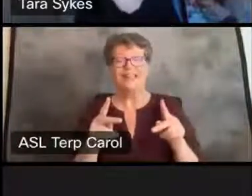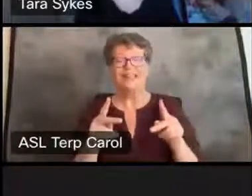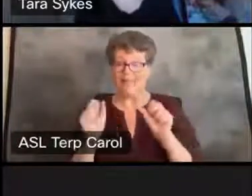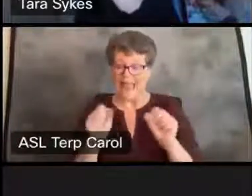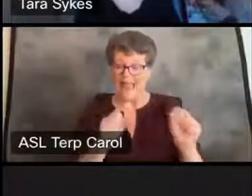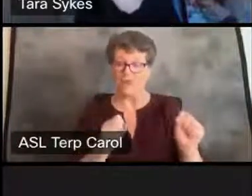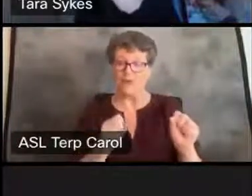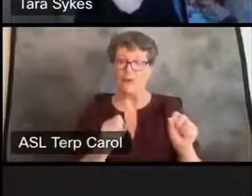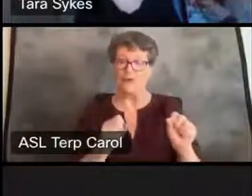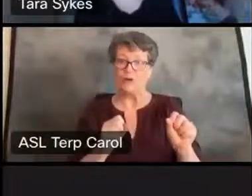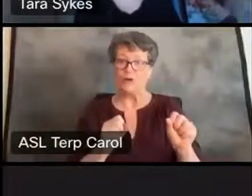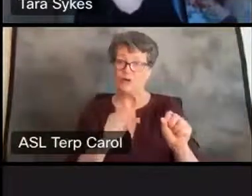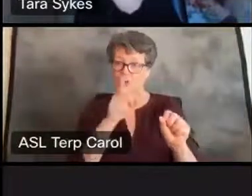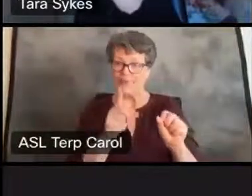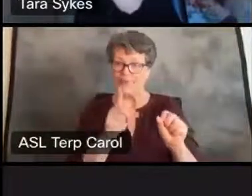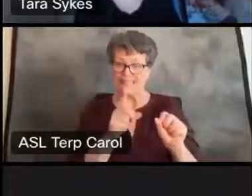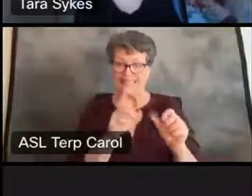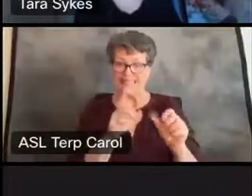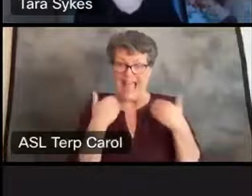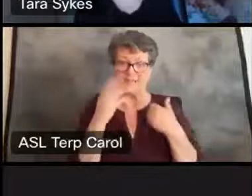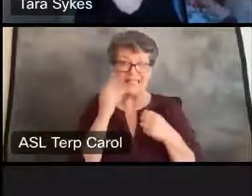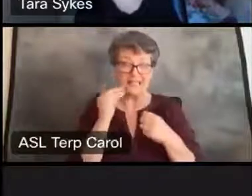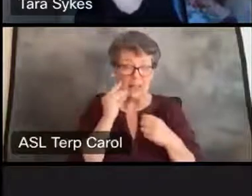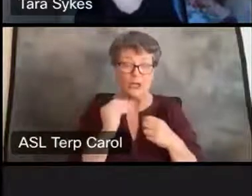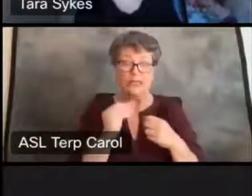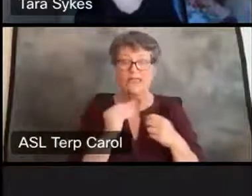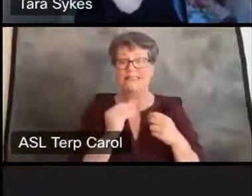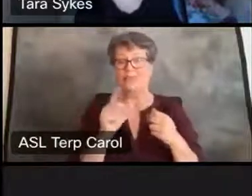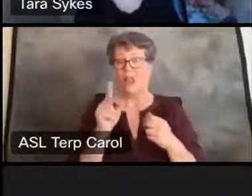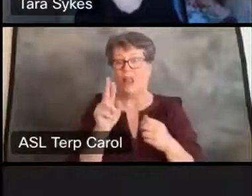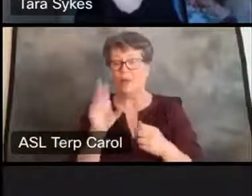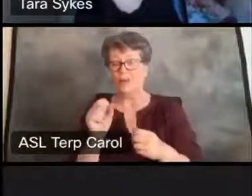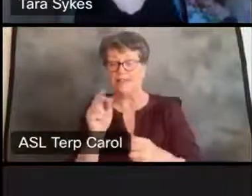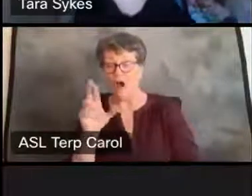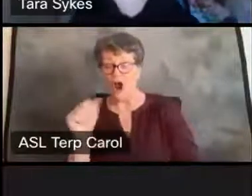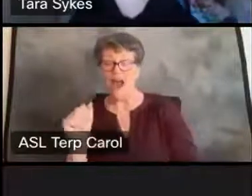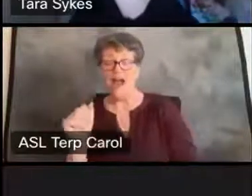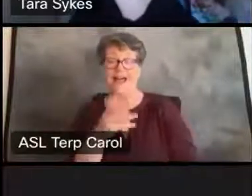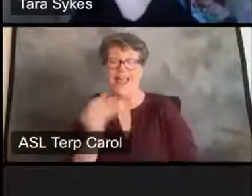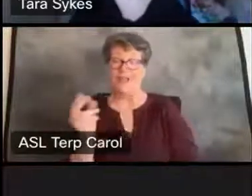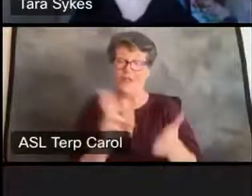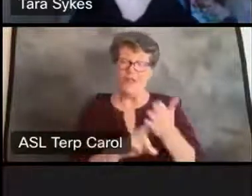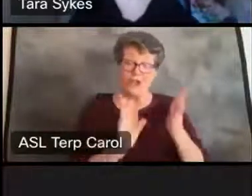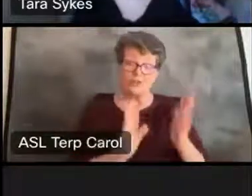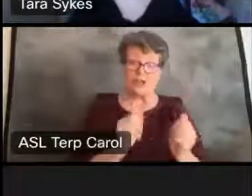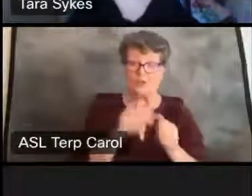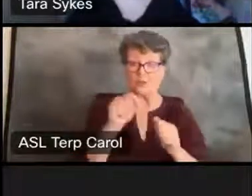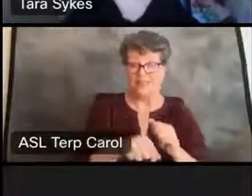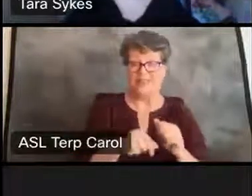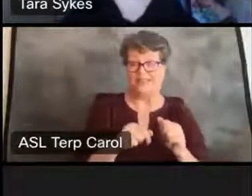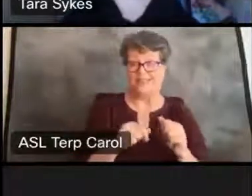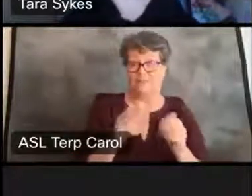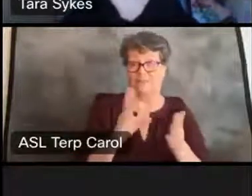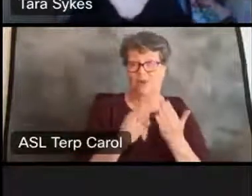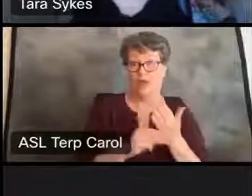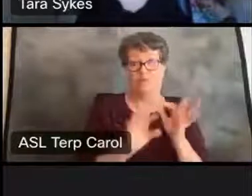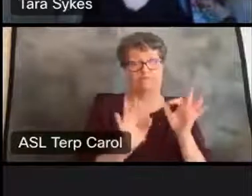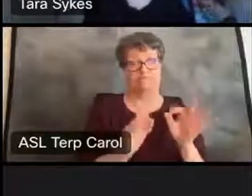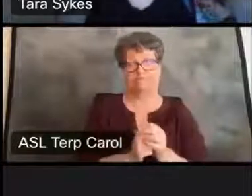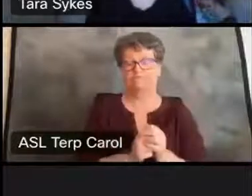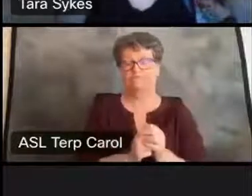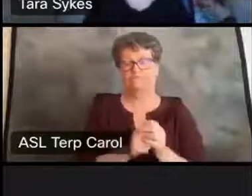in these meetings know that part of our performance contract with DDS was looking at employment specifically and looking